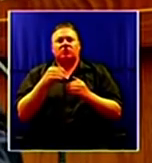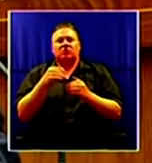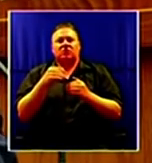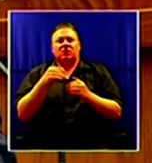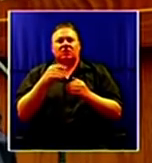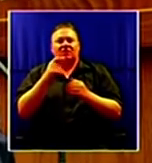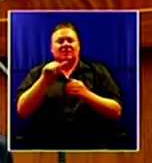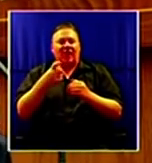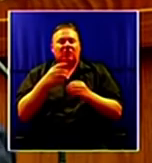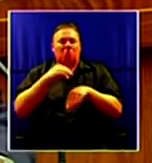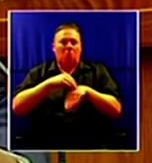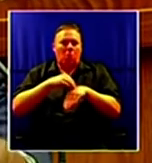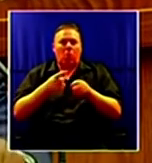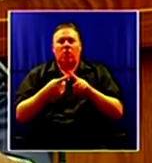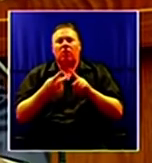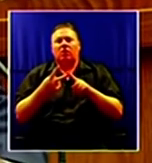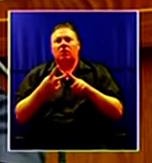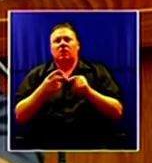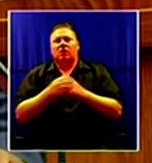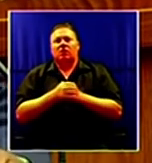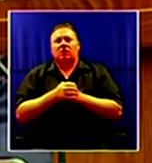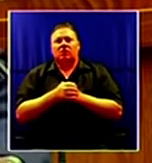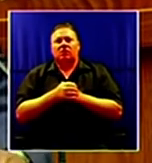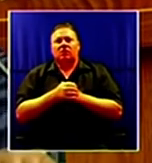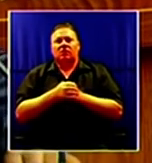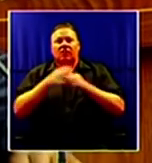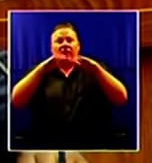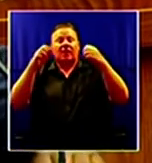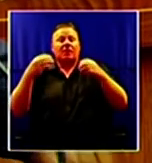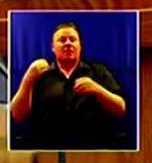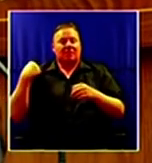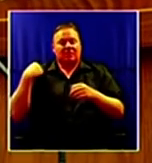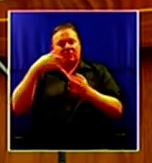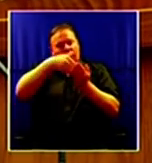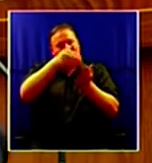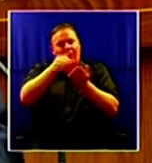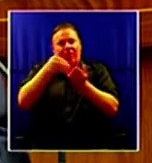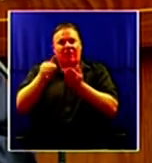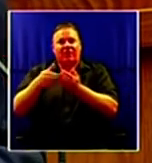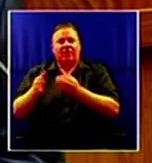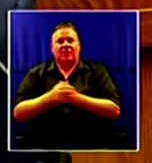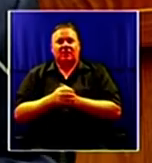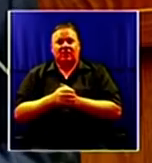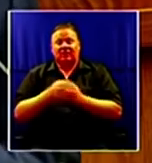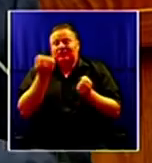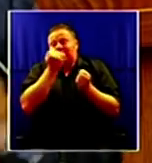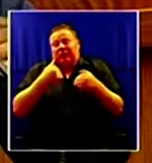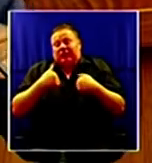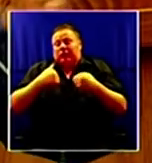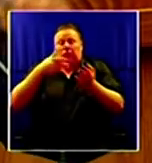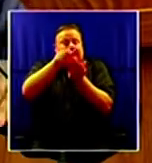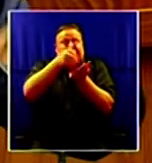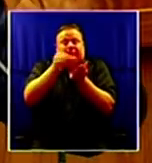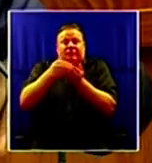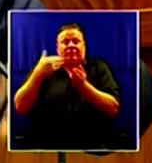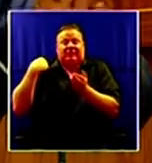Others spoke about the need to cut the number of cabinet ministers, and I told them that was above my pay cut. It's above